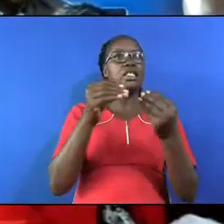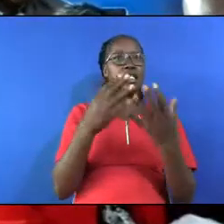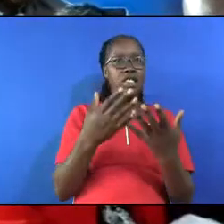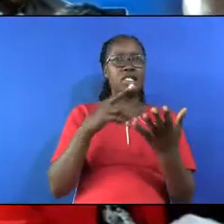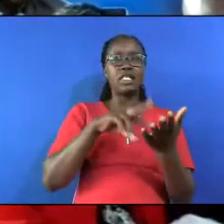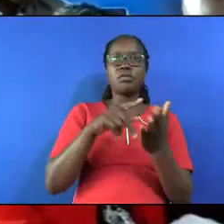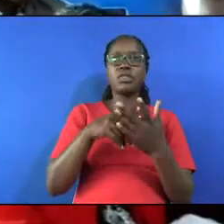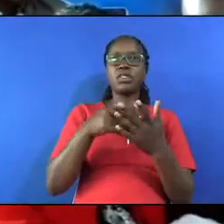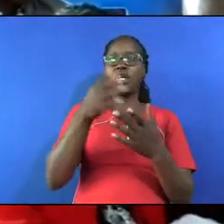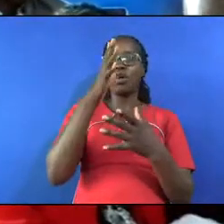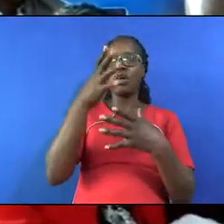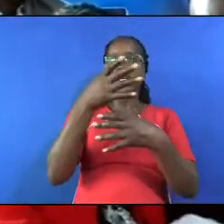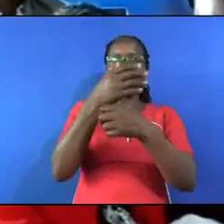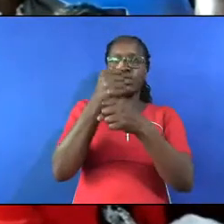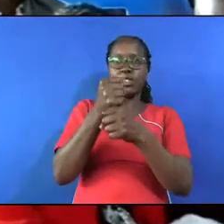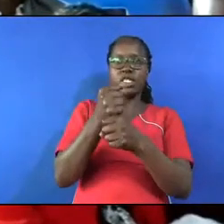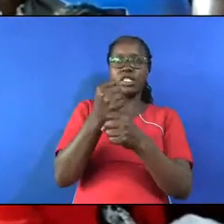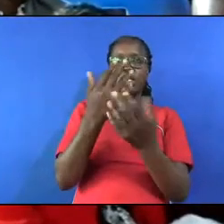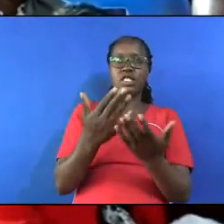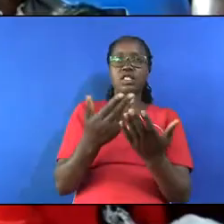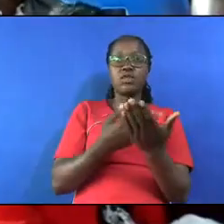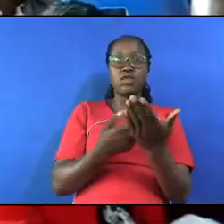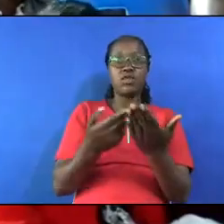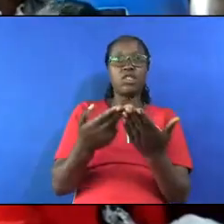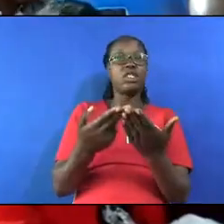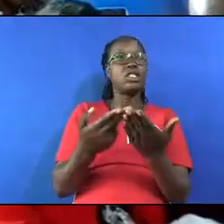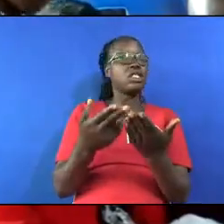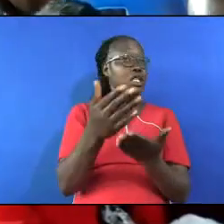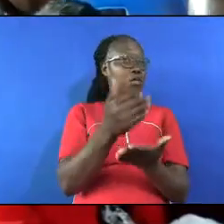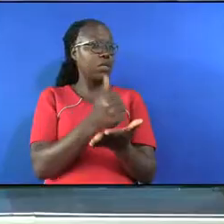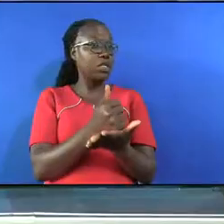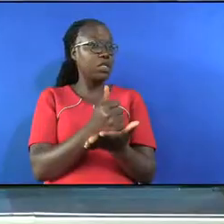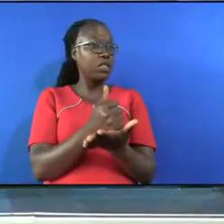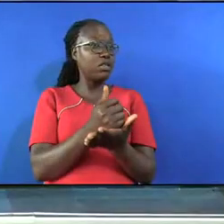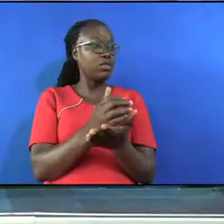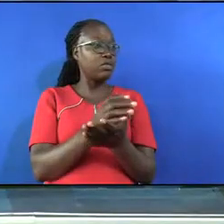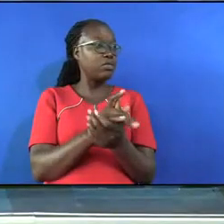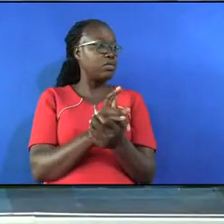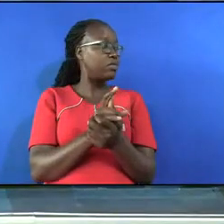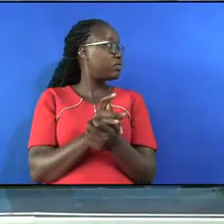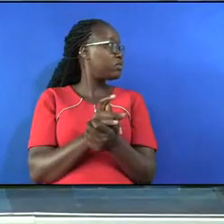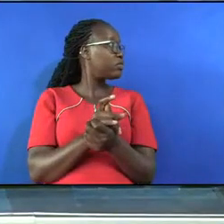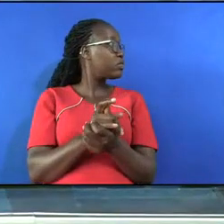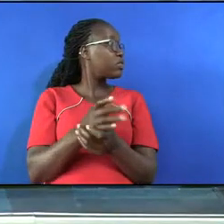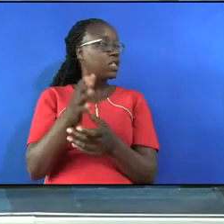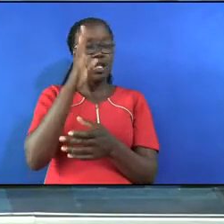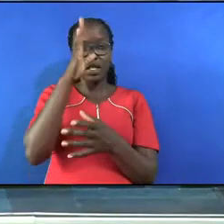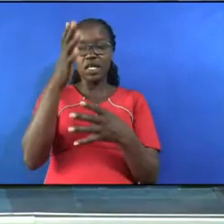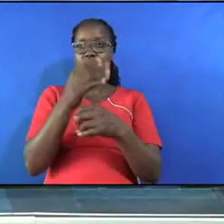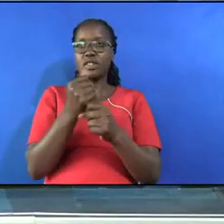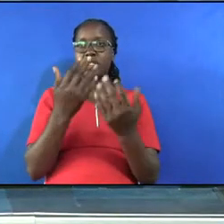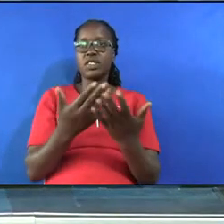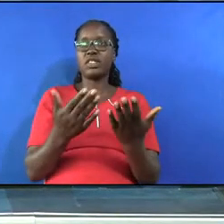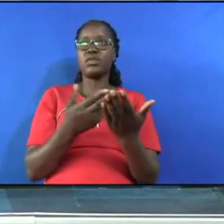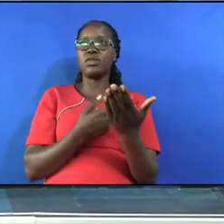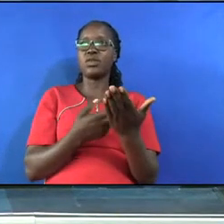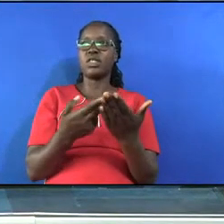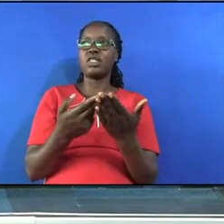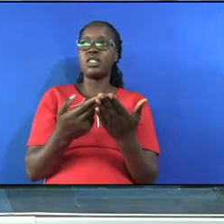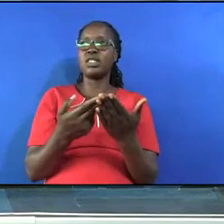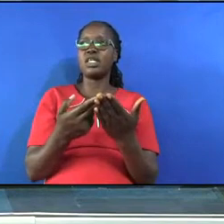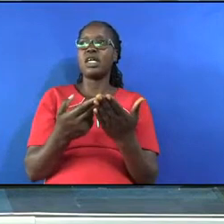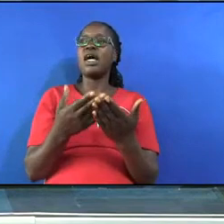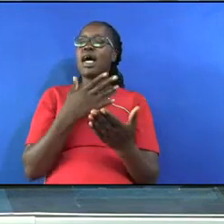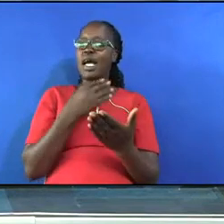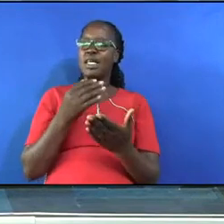God associates children with holiness. Amen? Amen, church? God associates children with holiness